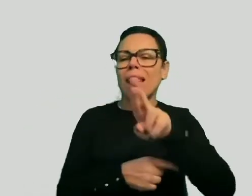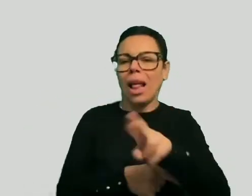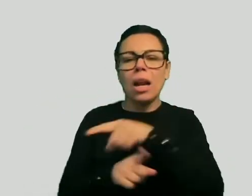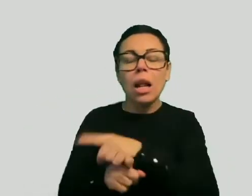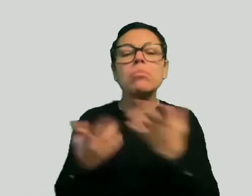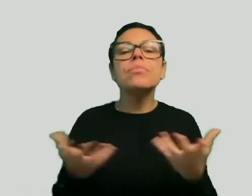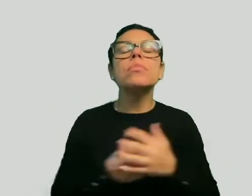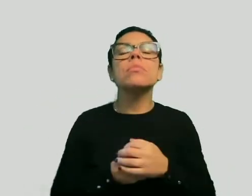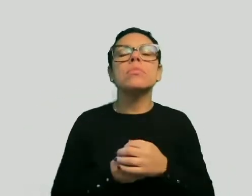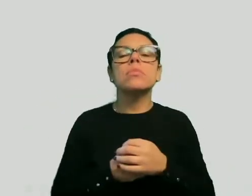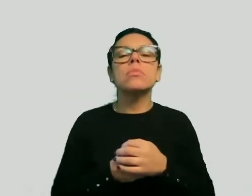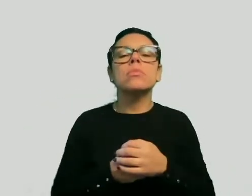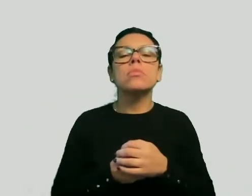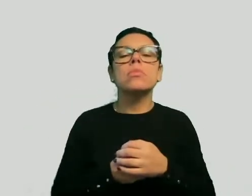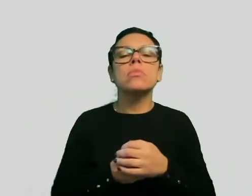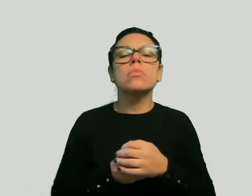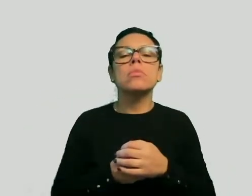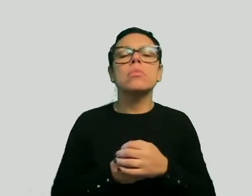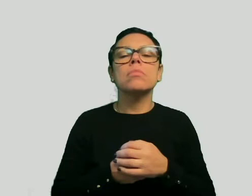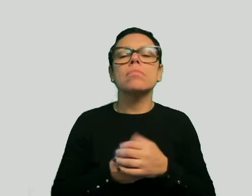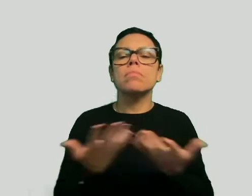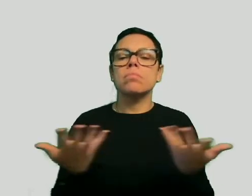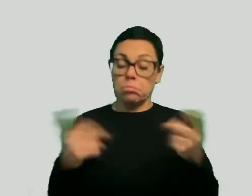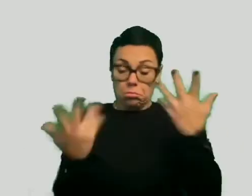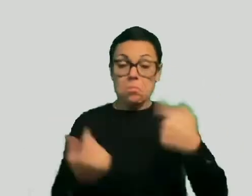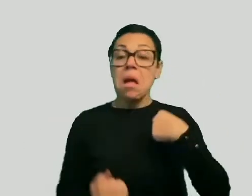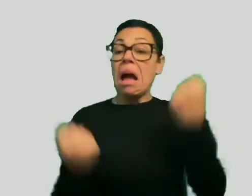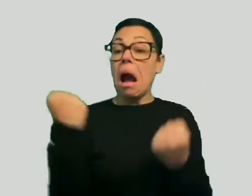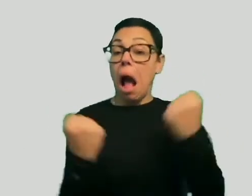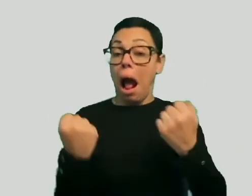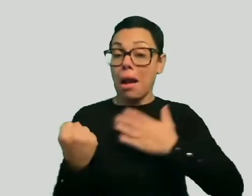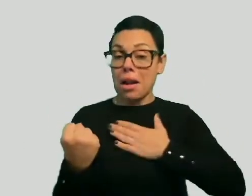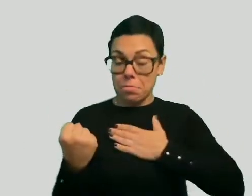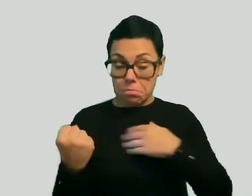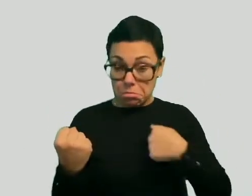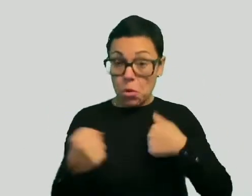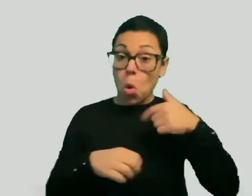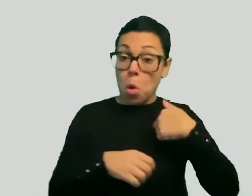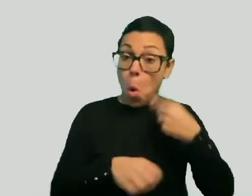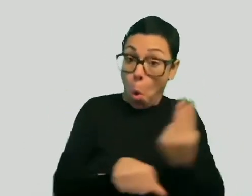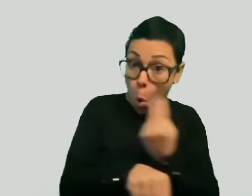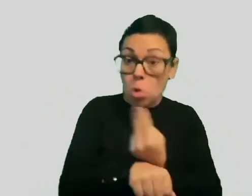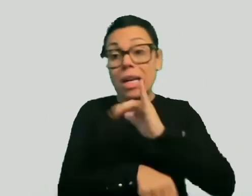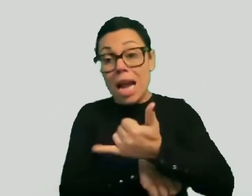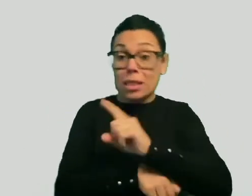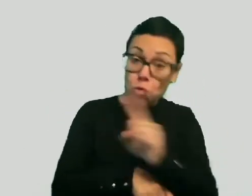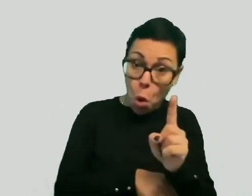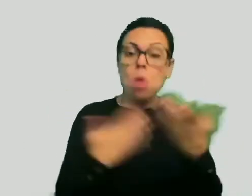use of private cars, for example, or the use of public transports.